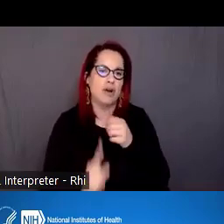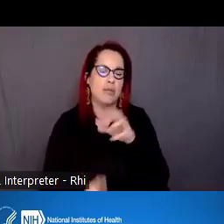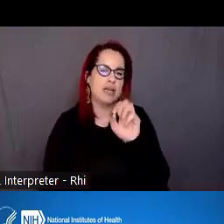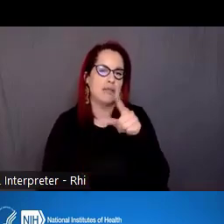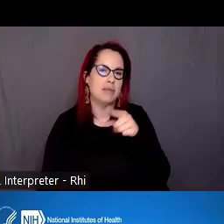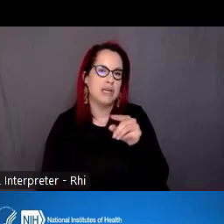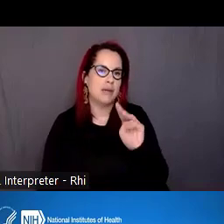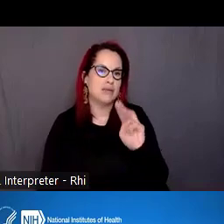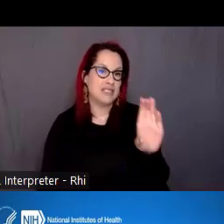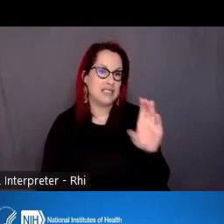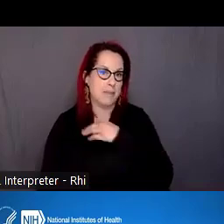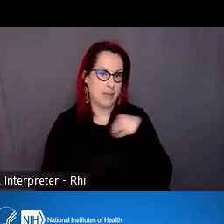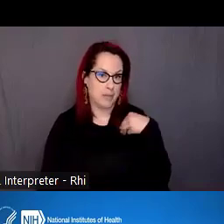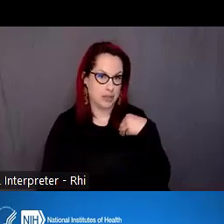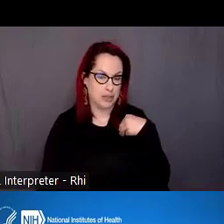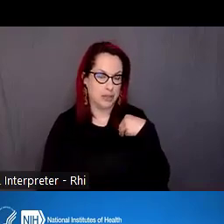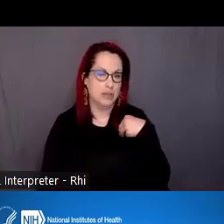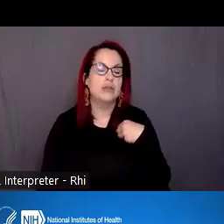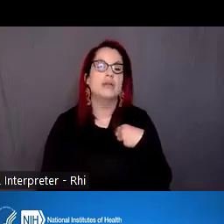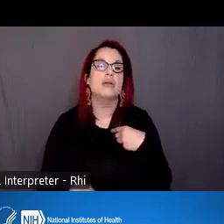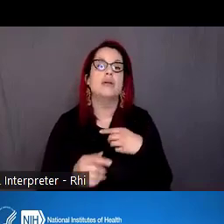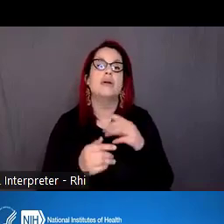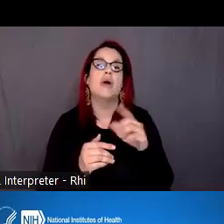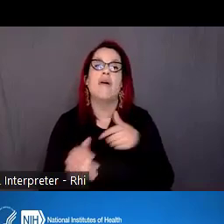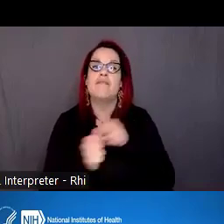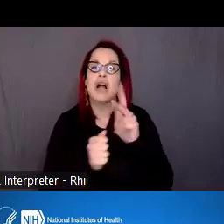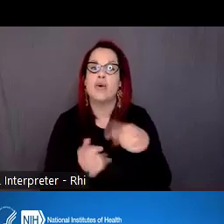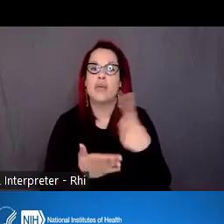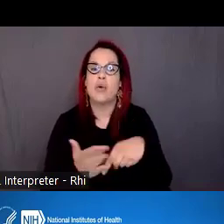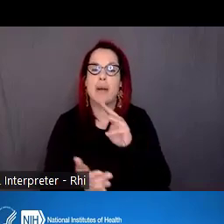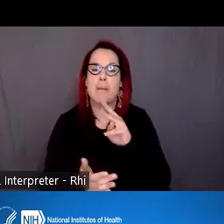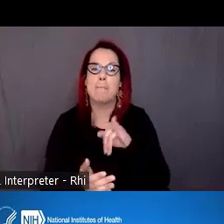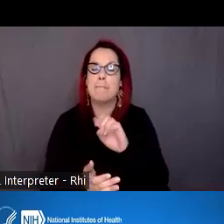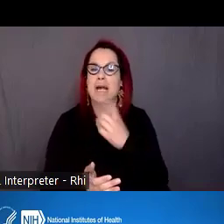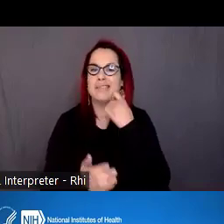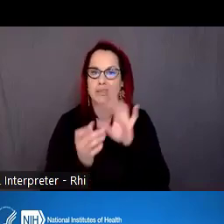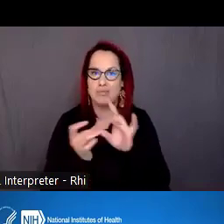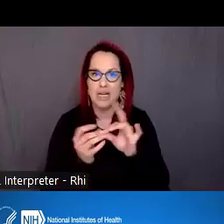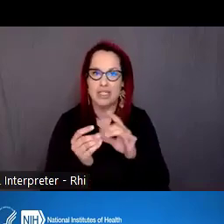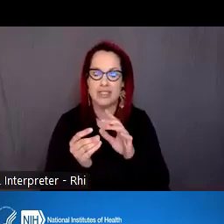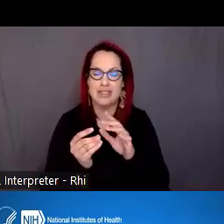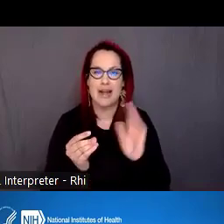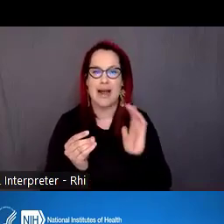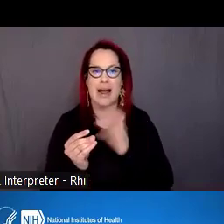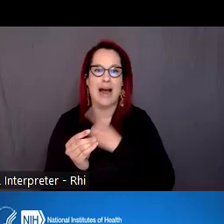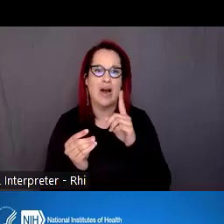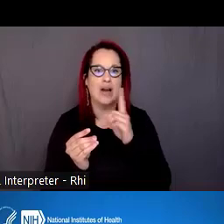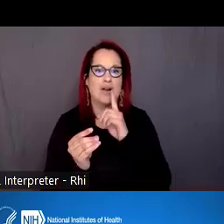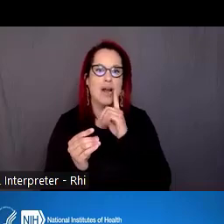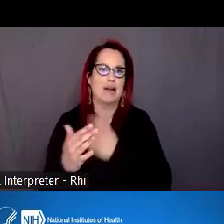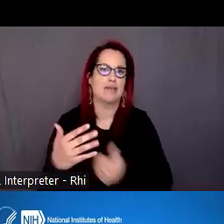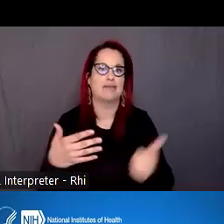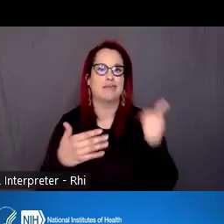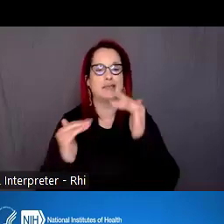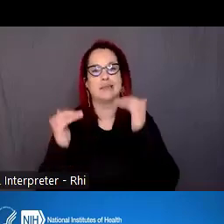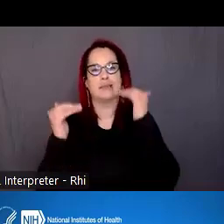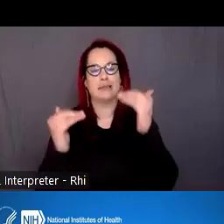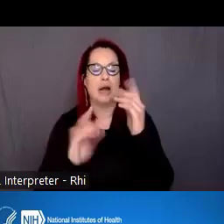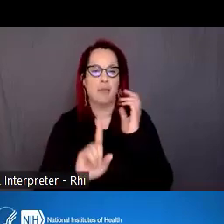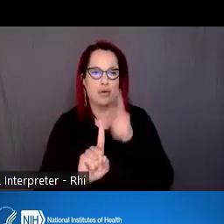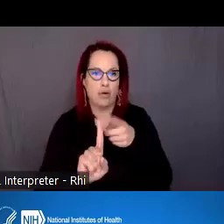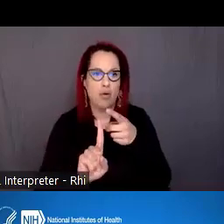But again, following up on what Mike mentioned, our high-level objective is to encourage the use of the